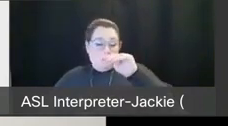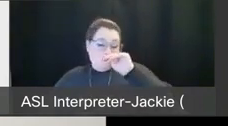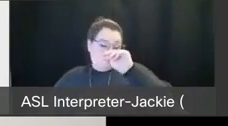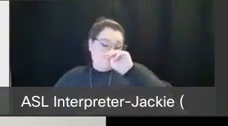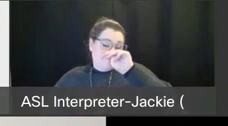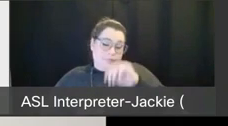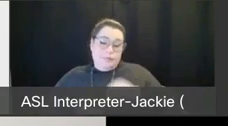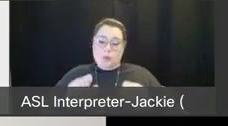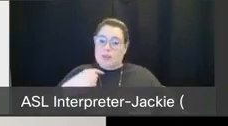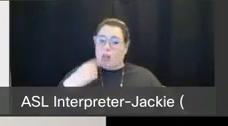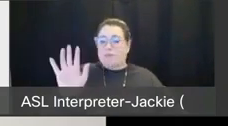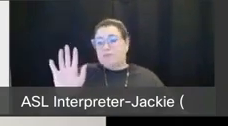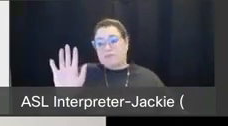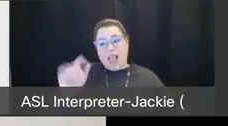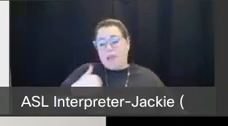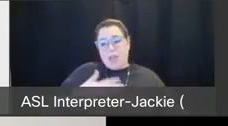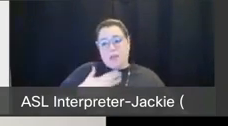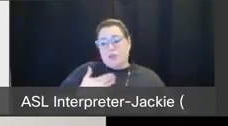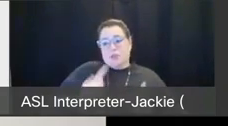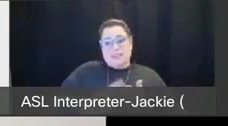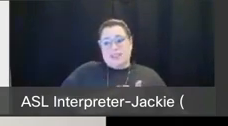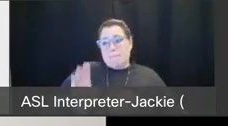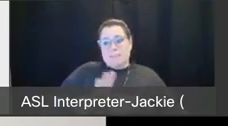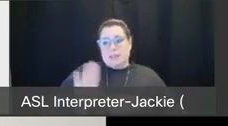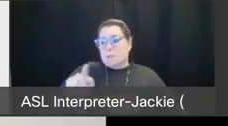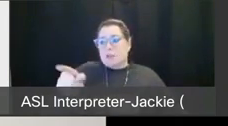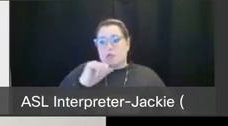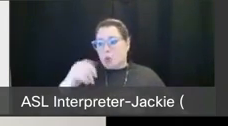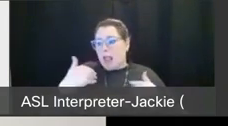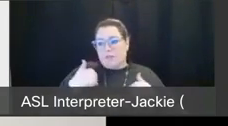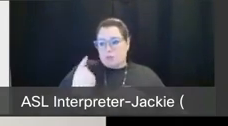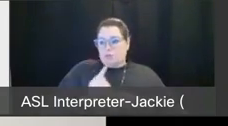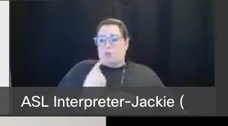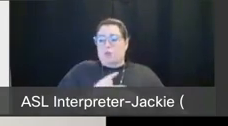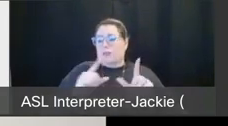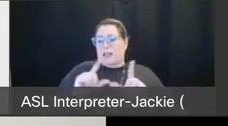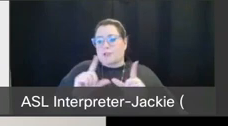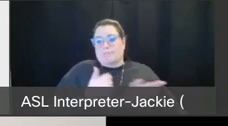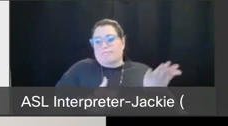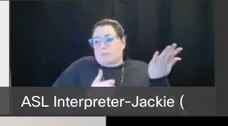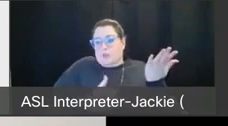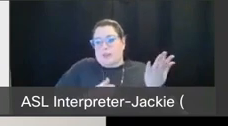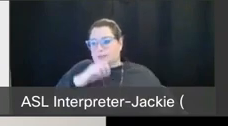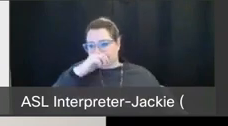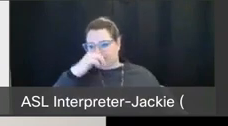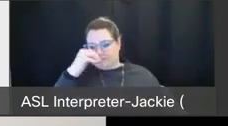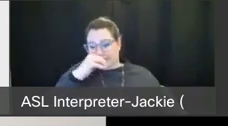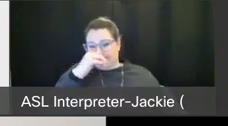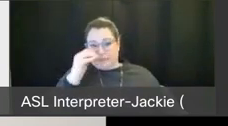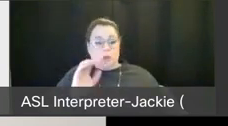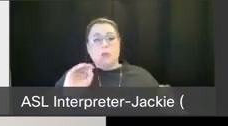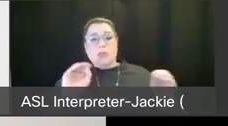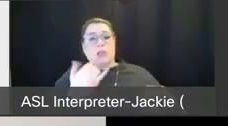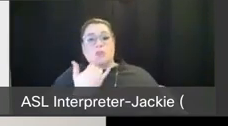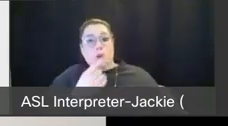with your business, but you don't have one or the other. And there's nothing wrong with you getting whatever information from